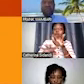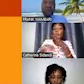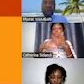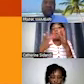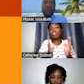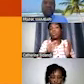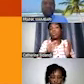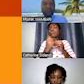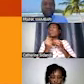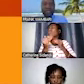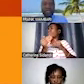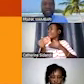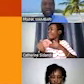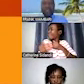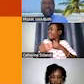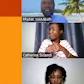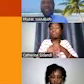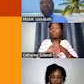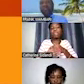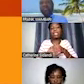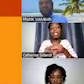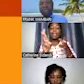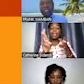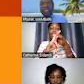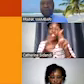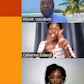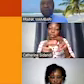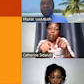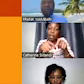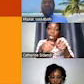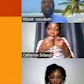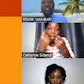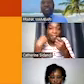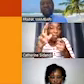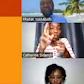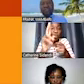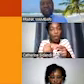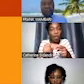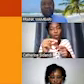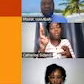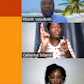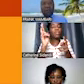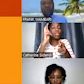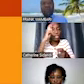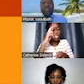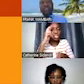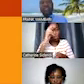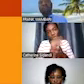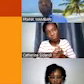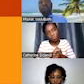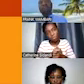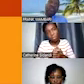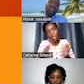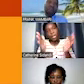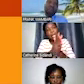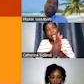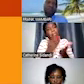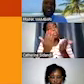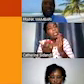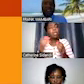to you. Relationship breaking down for no reasons at all, or it could be